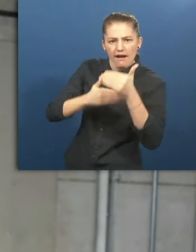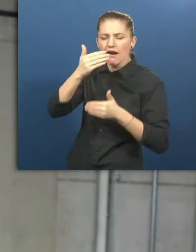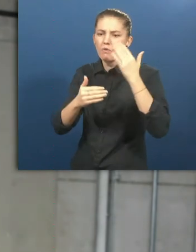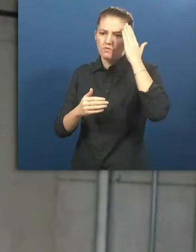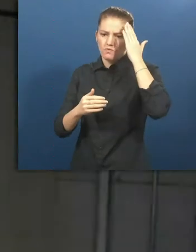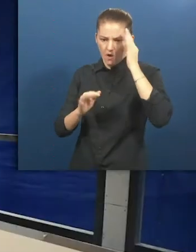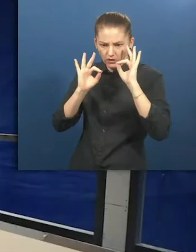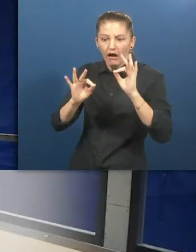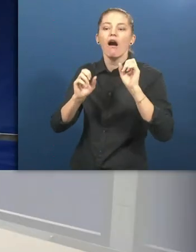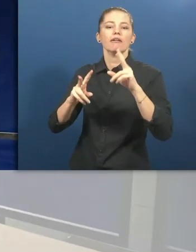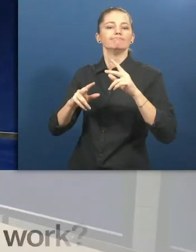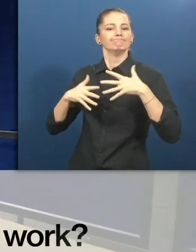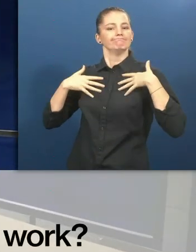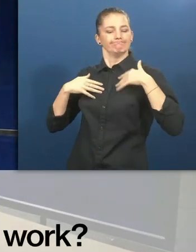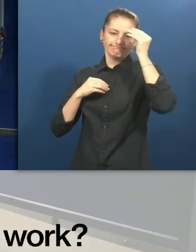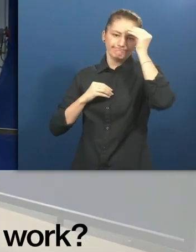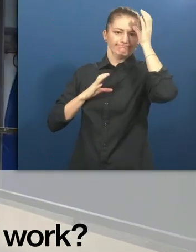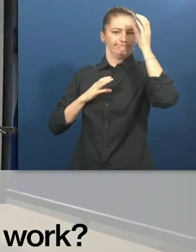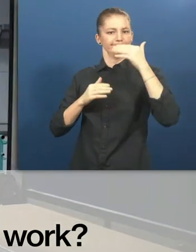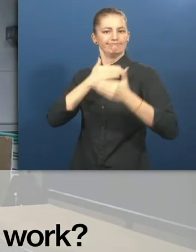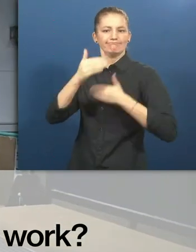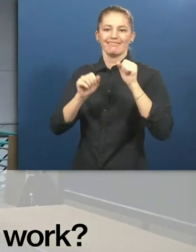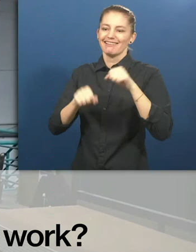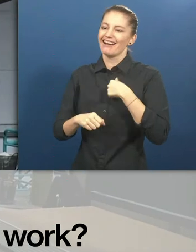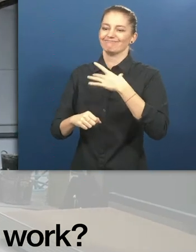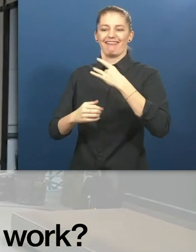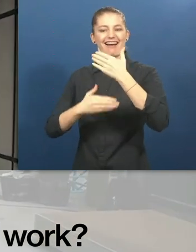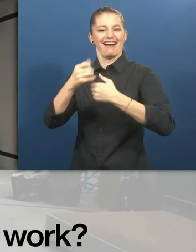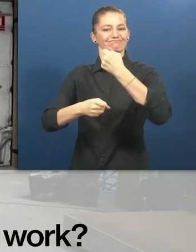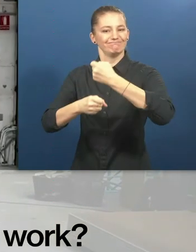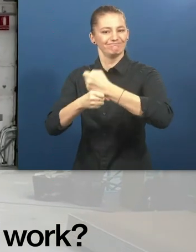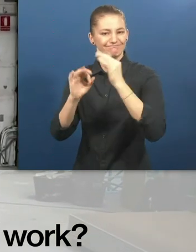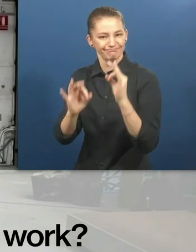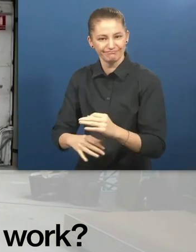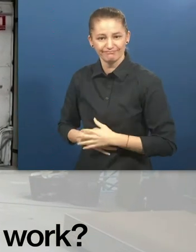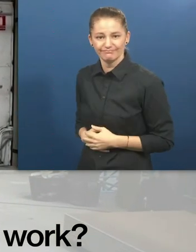ti te pueda gustar. How does one-on-one work?